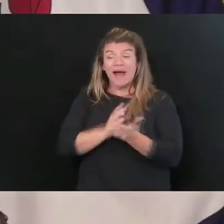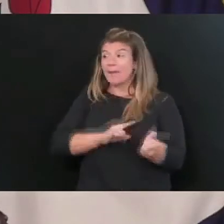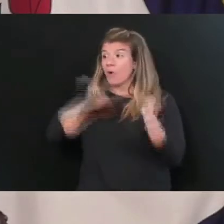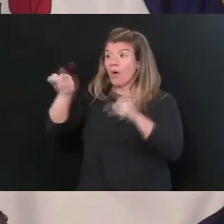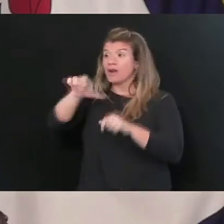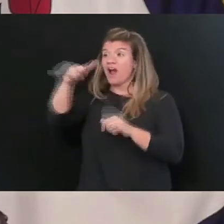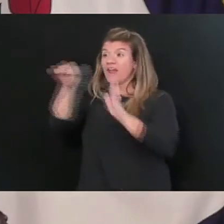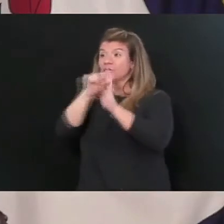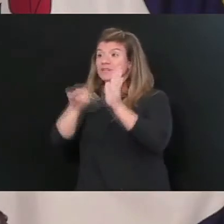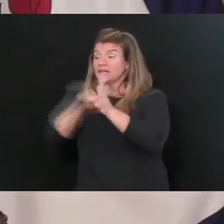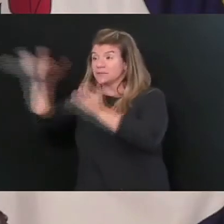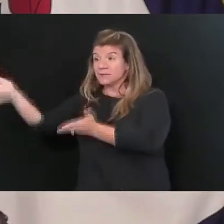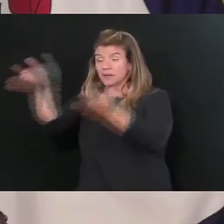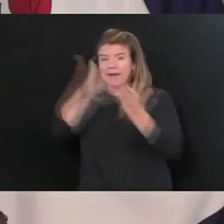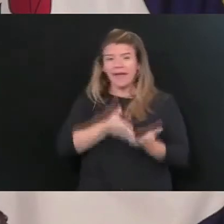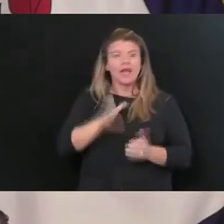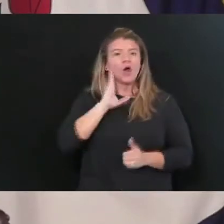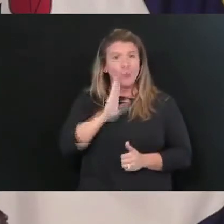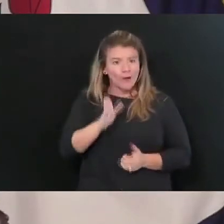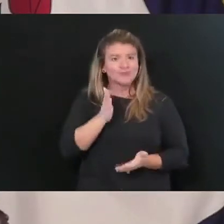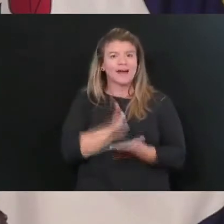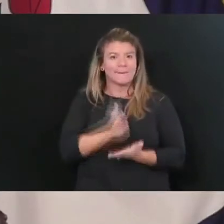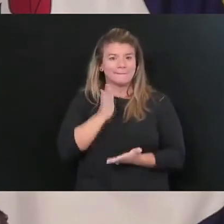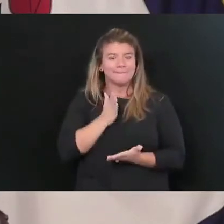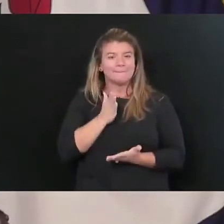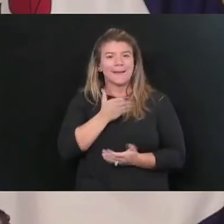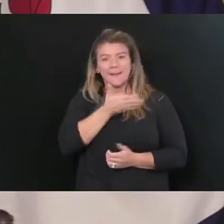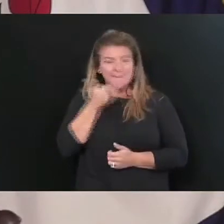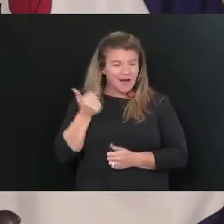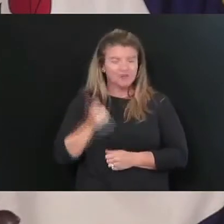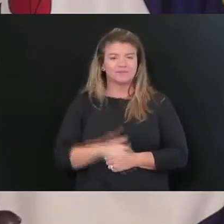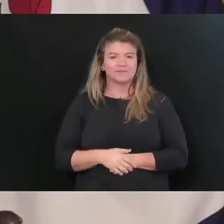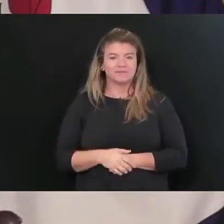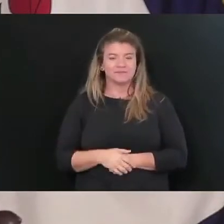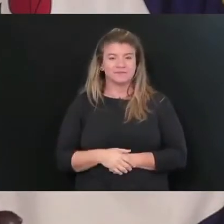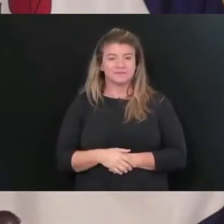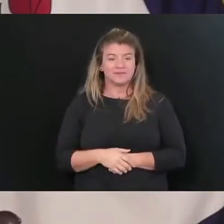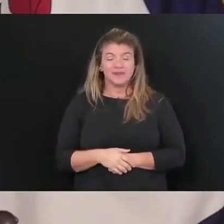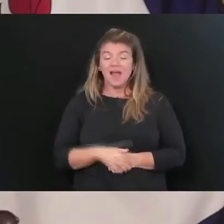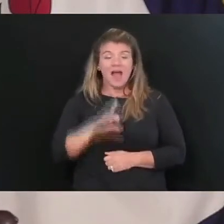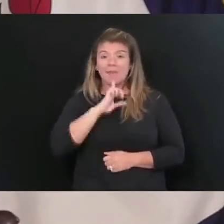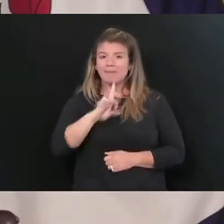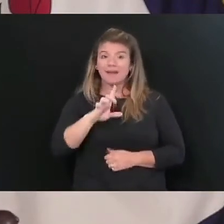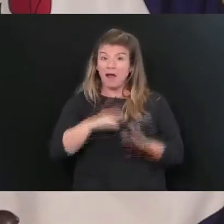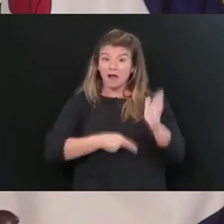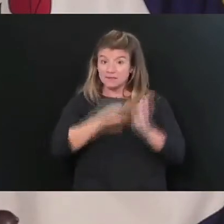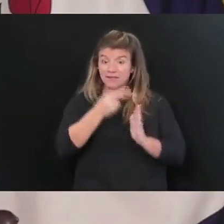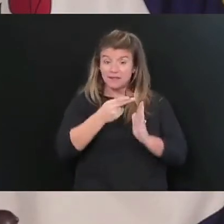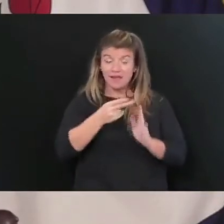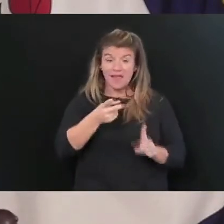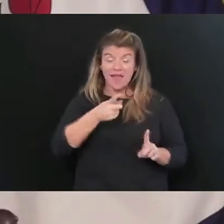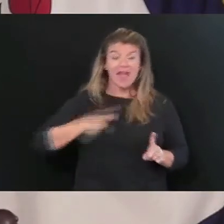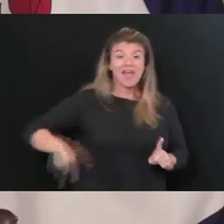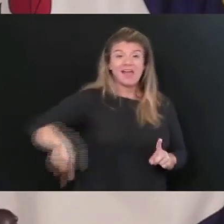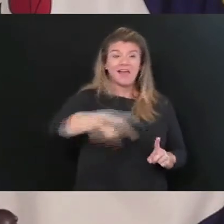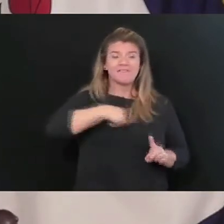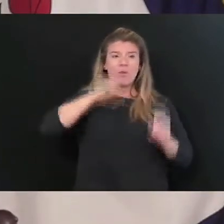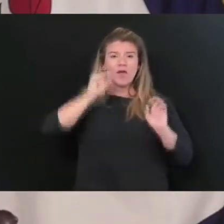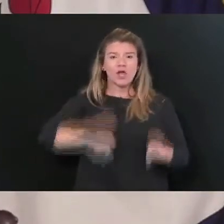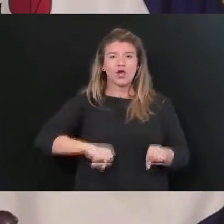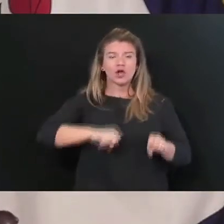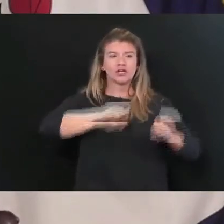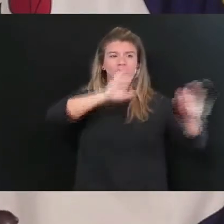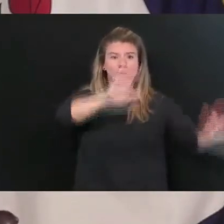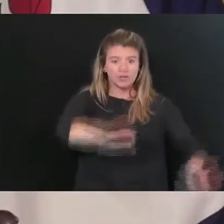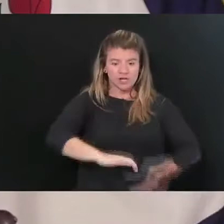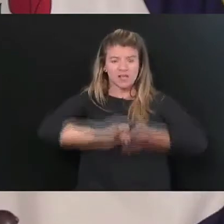it back, it's going to get better. Without any question, if we can just bridge ourselves for a very short amount of time